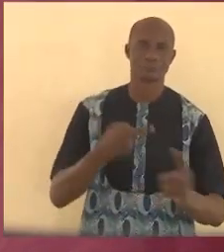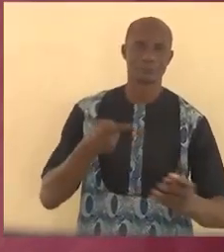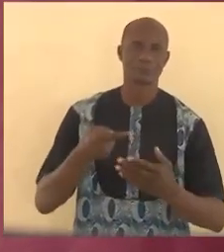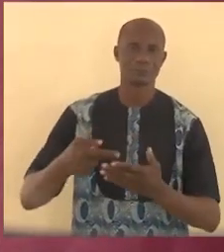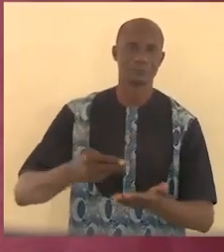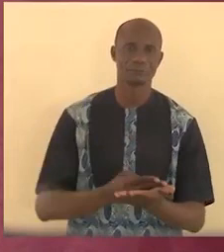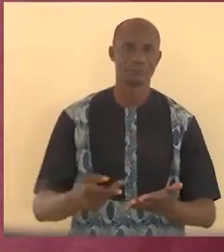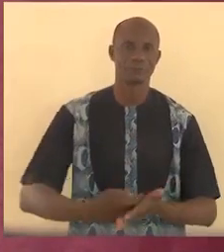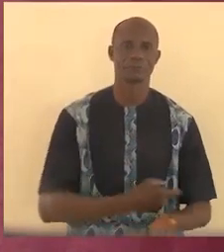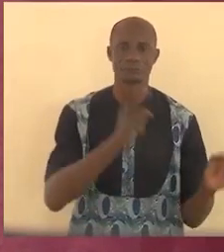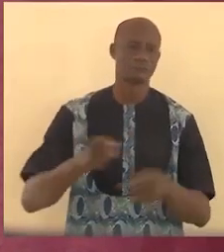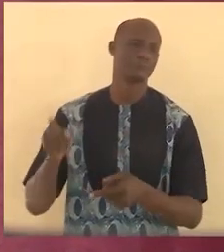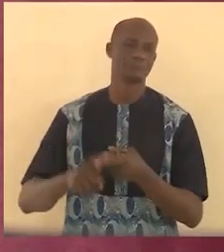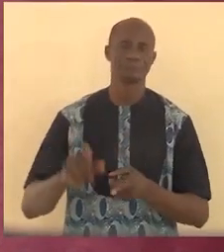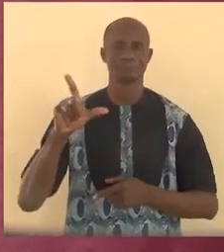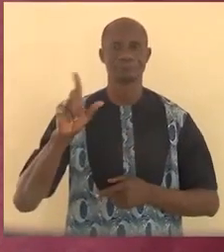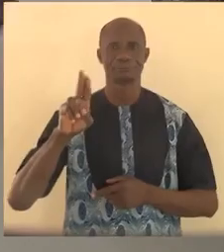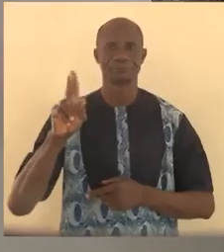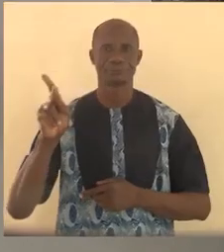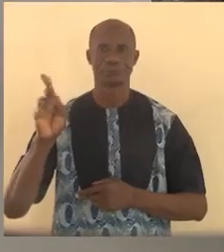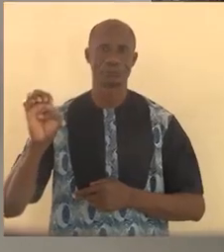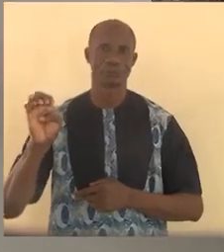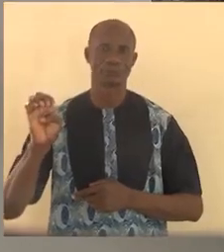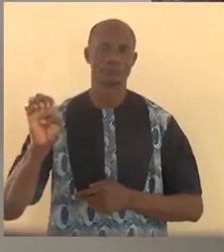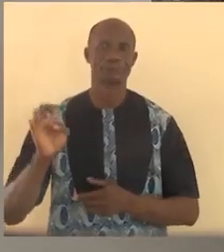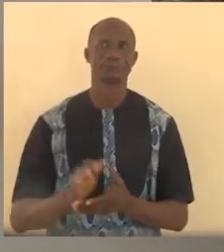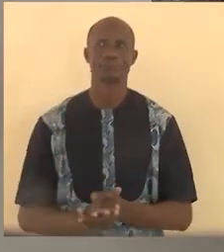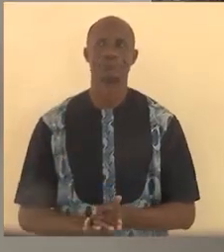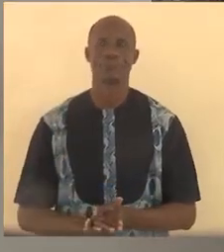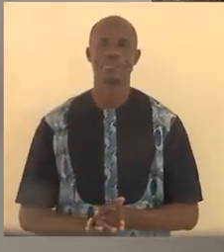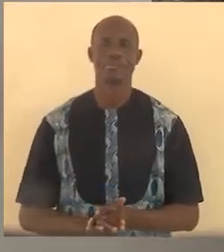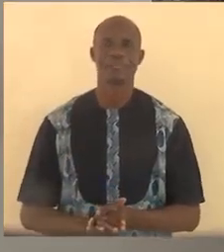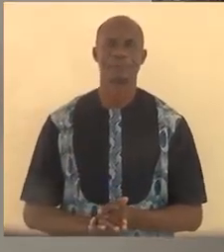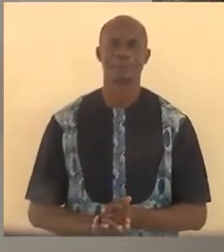And with your spirit. A reading from the Holy Gospel according to Luke.